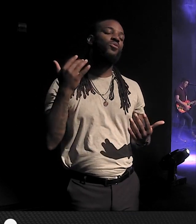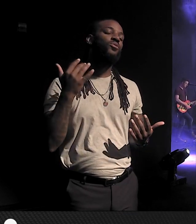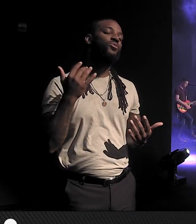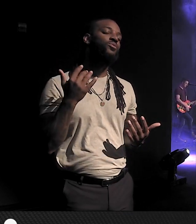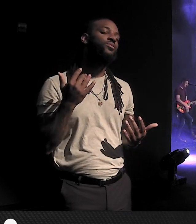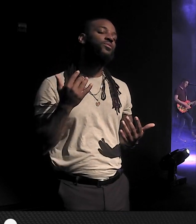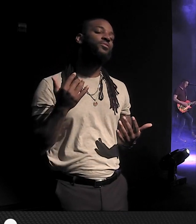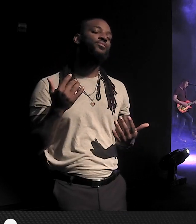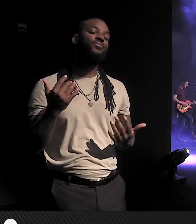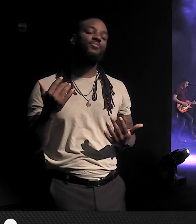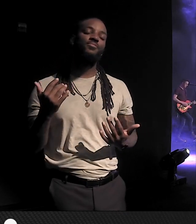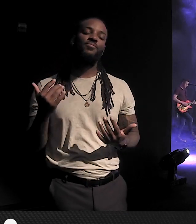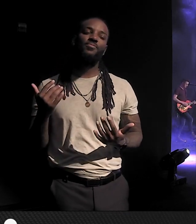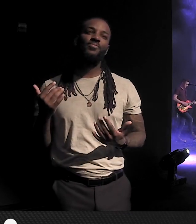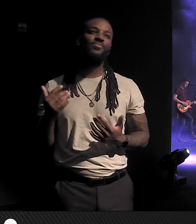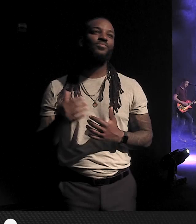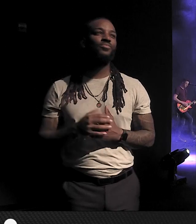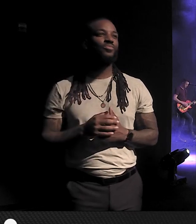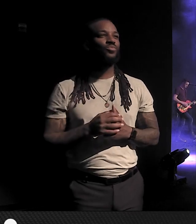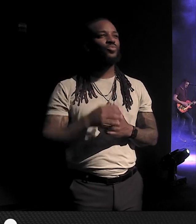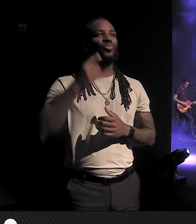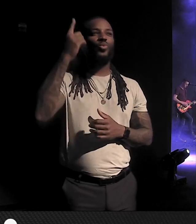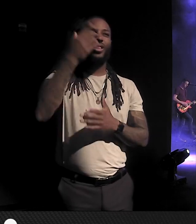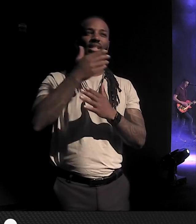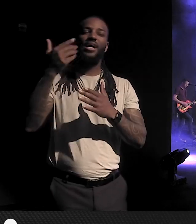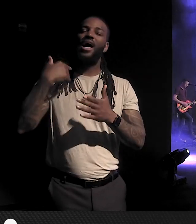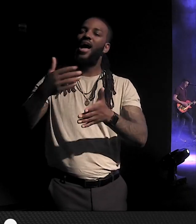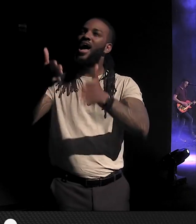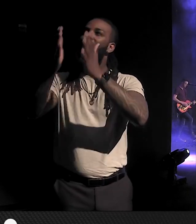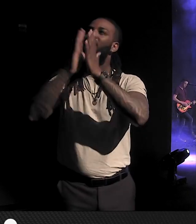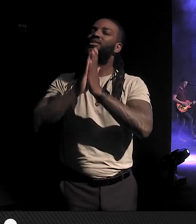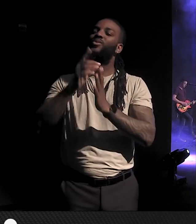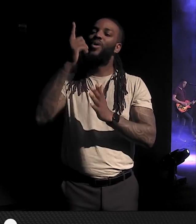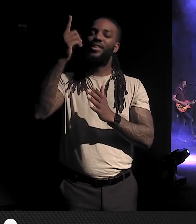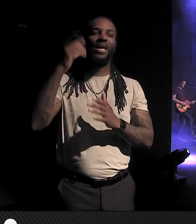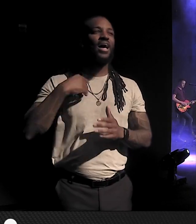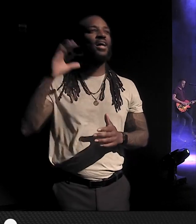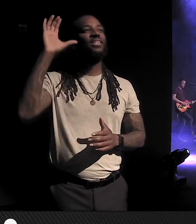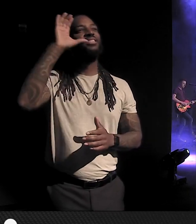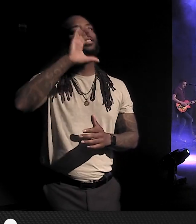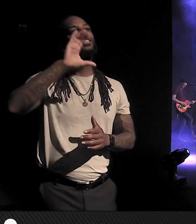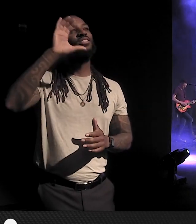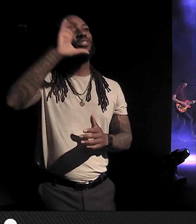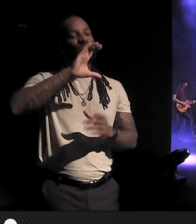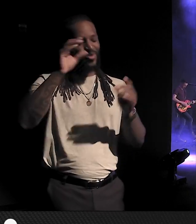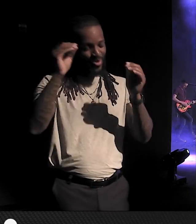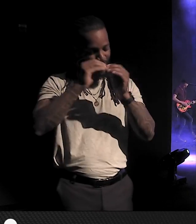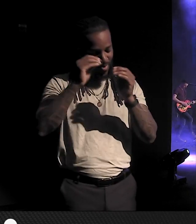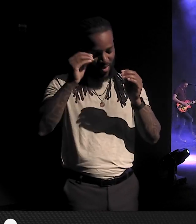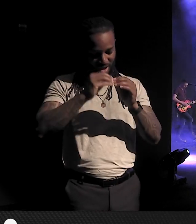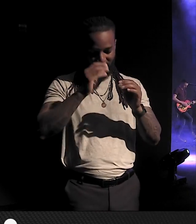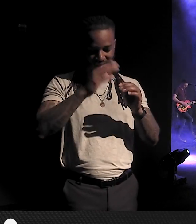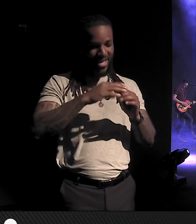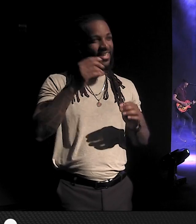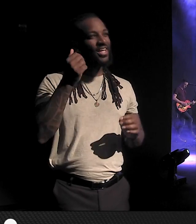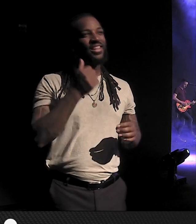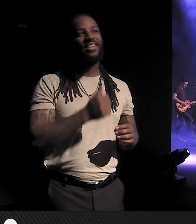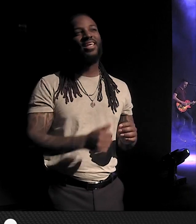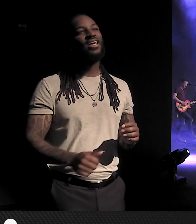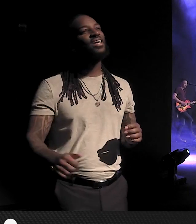down. One thing I ask, I seek so much more